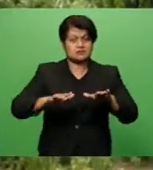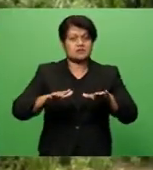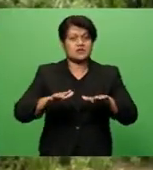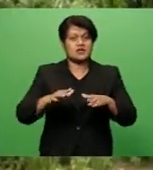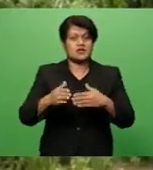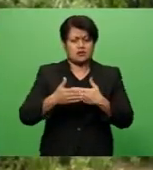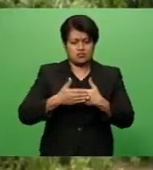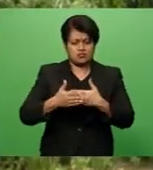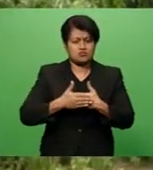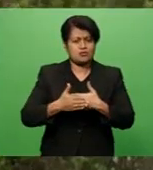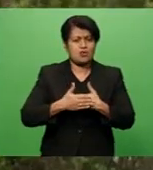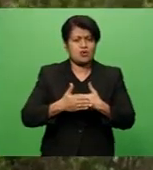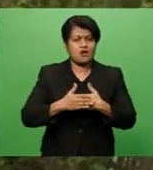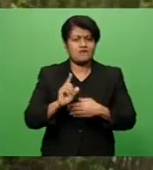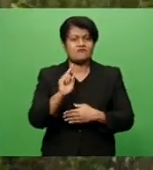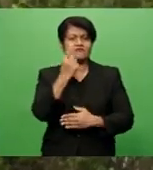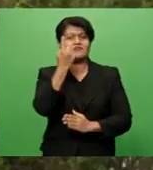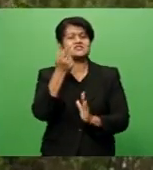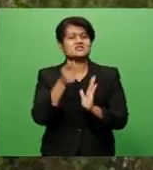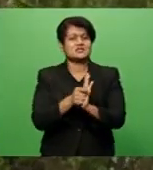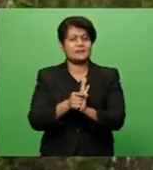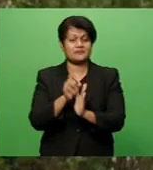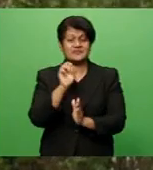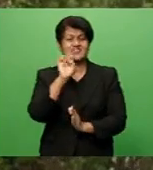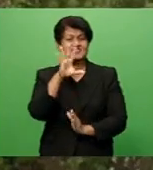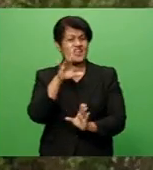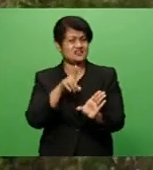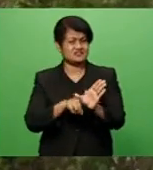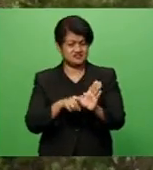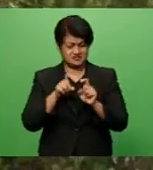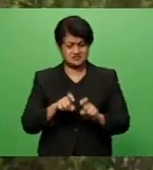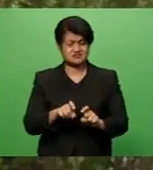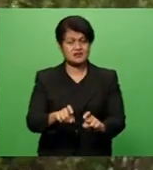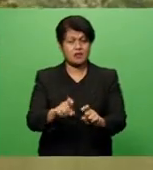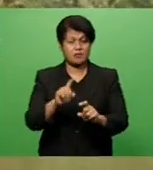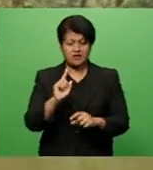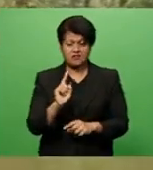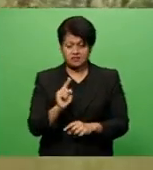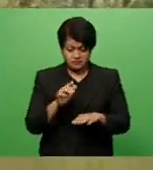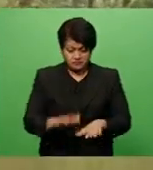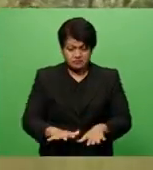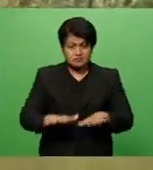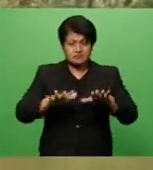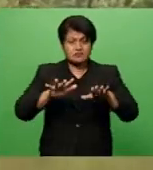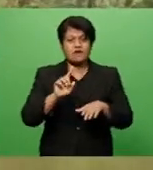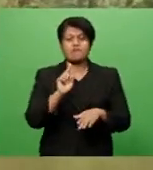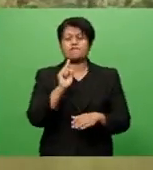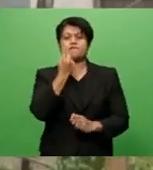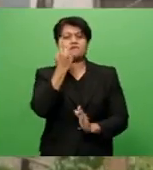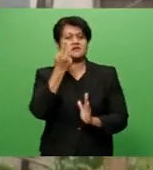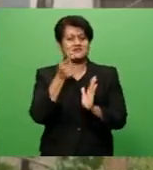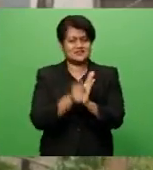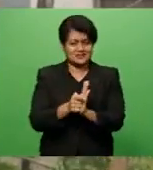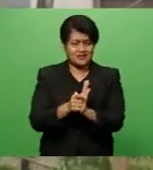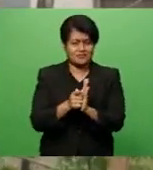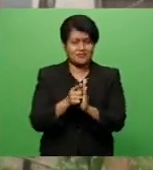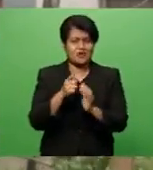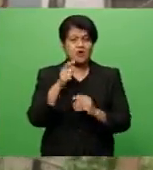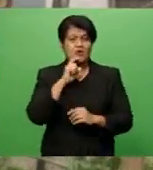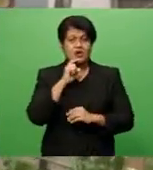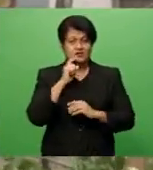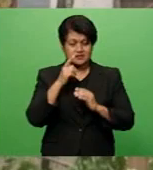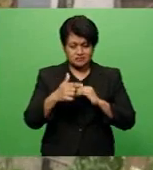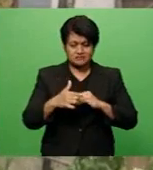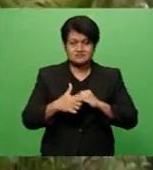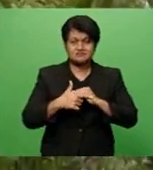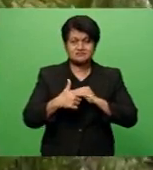doorsteps. It has been 10 years for us to live here, but this kind of flooding is the first of its kind. The water level is still not